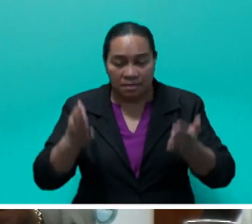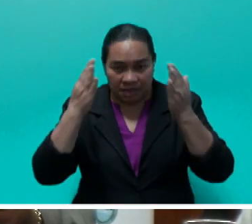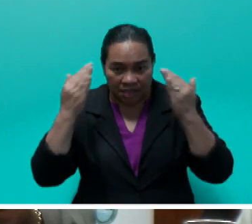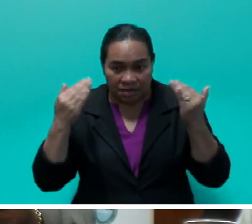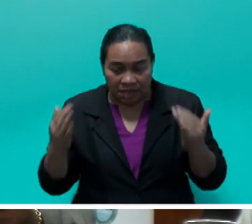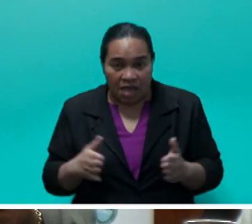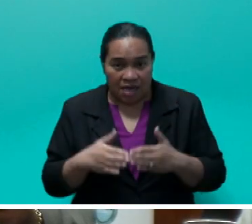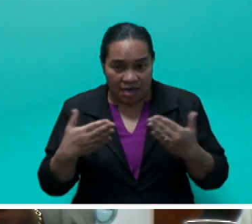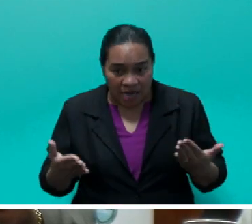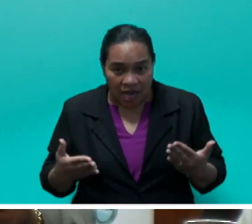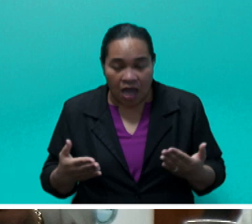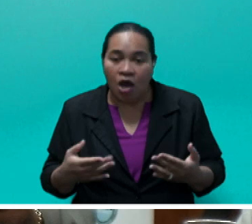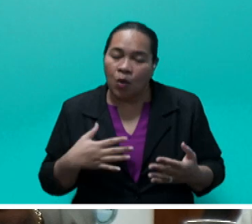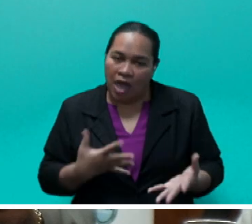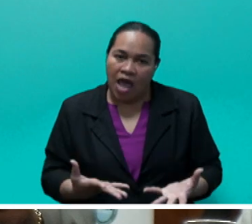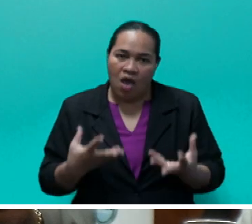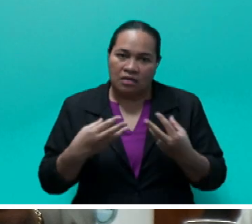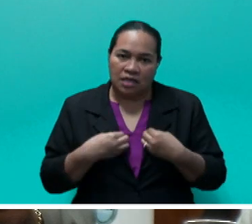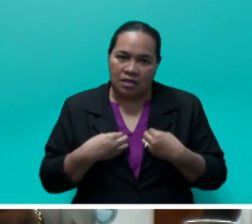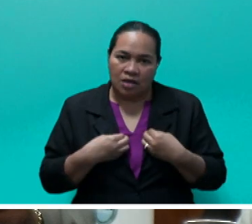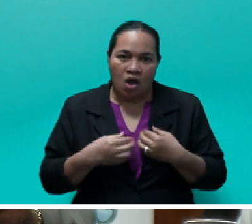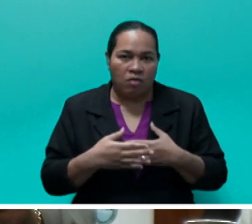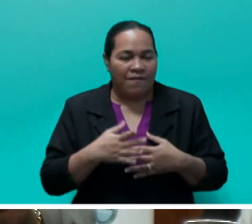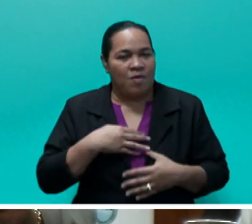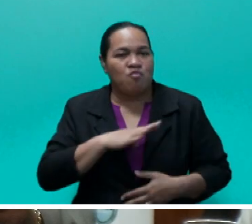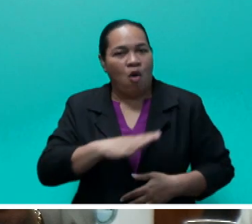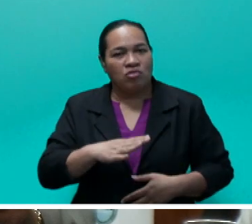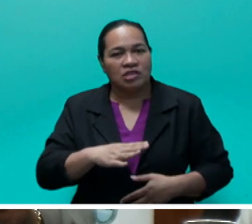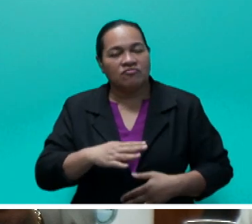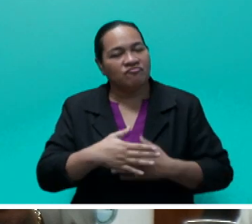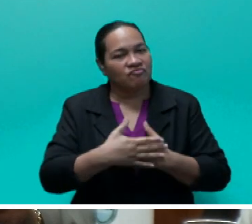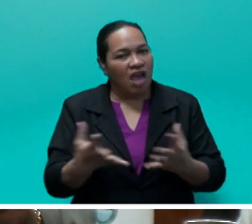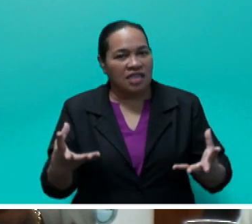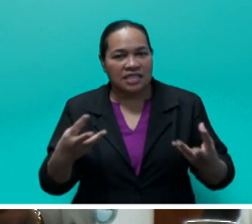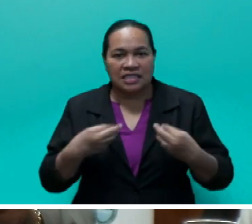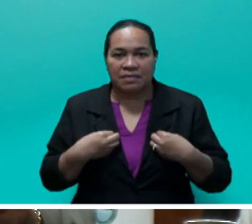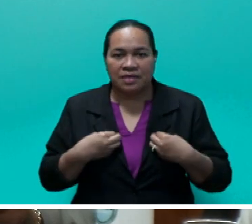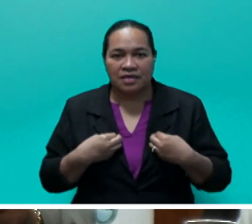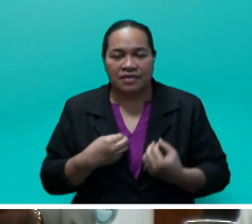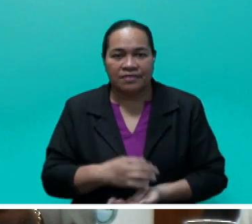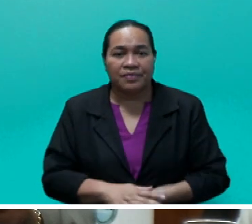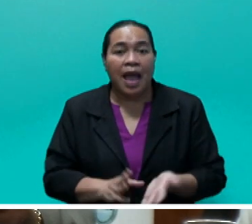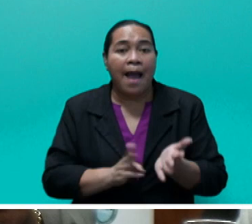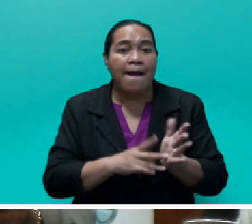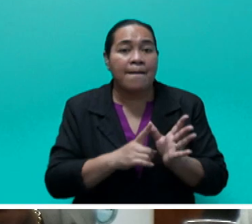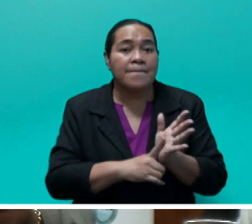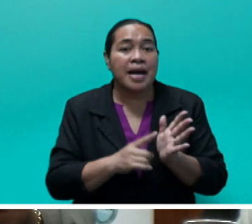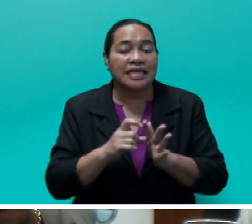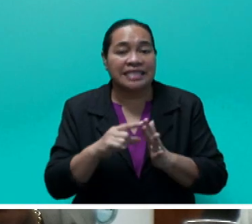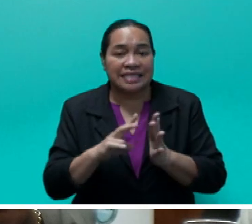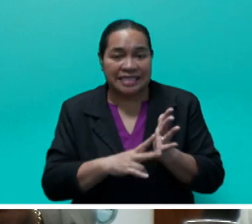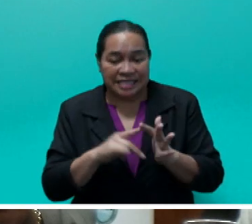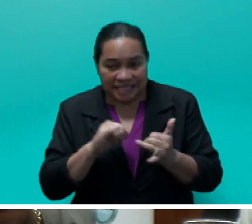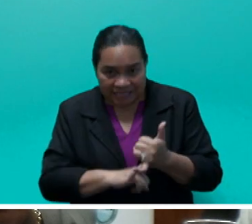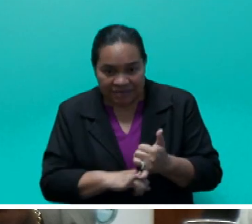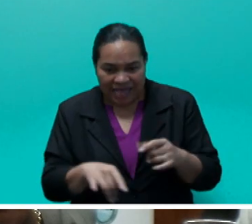we are now embracing open skies very boldly. The Maldives, similar to the small island developing states